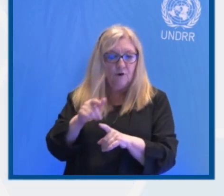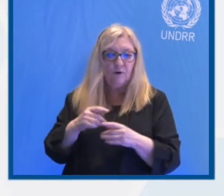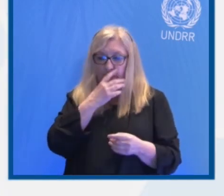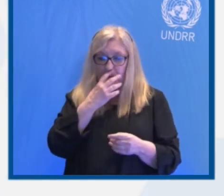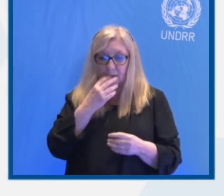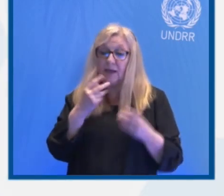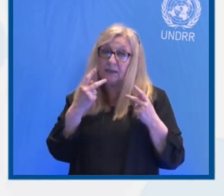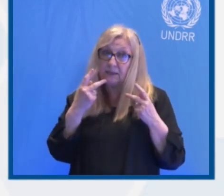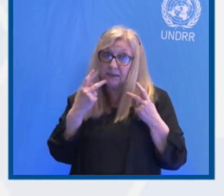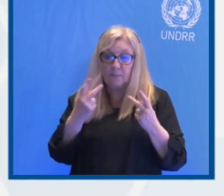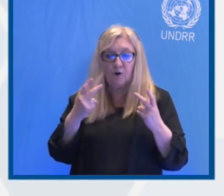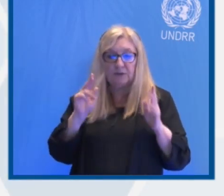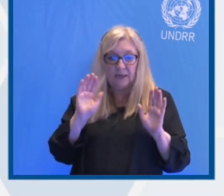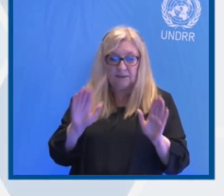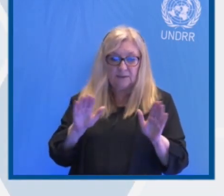stress test,